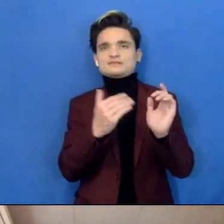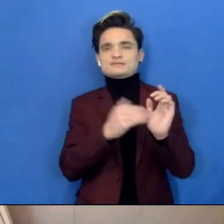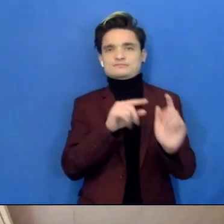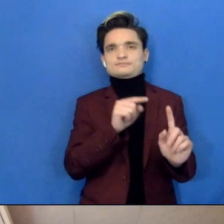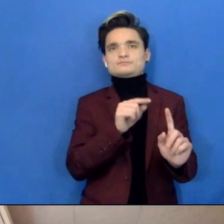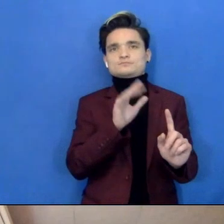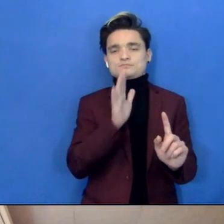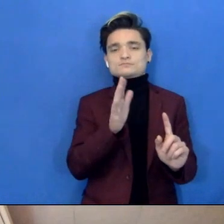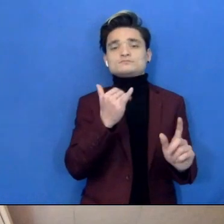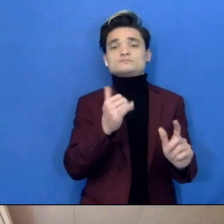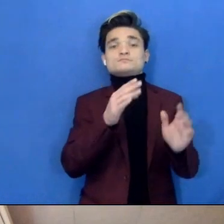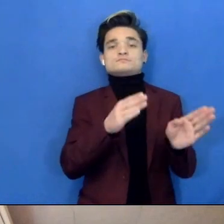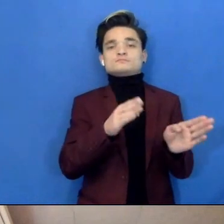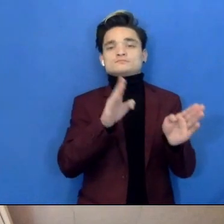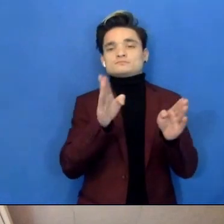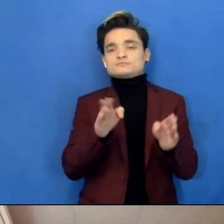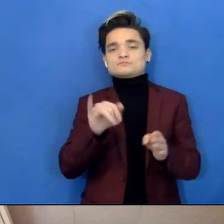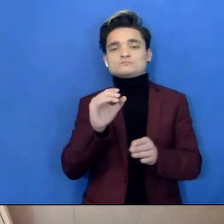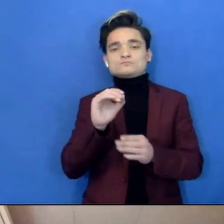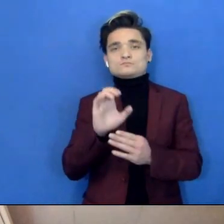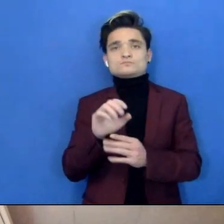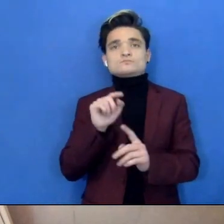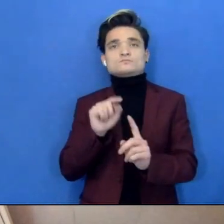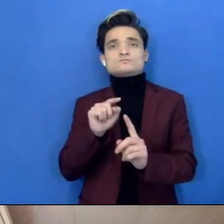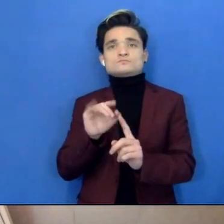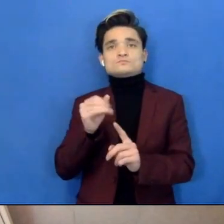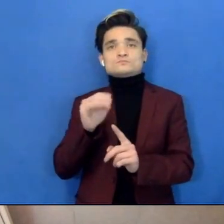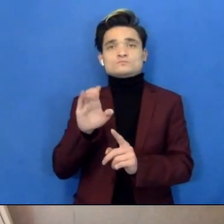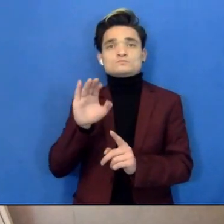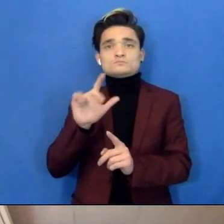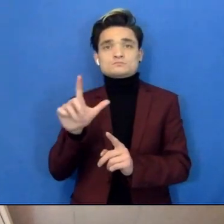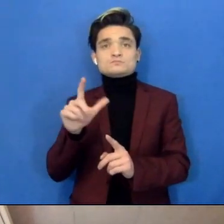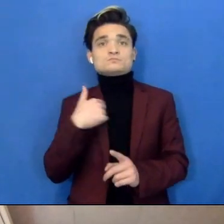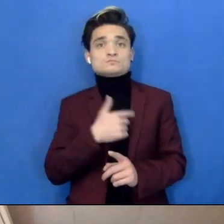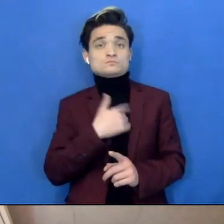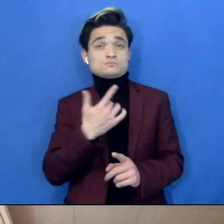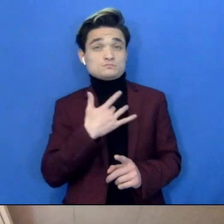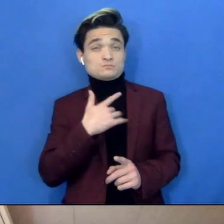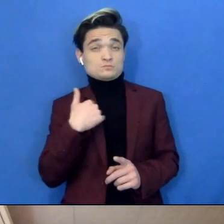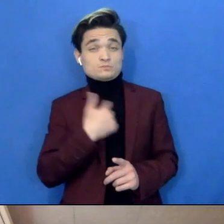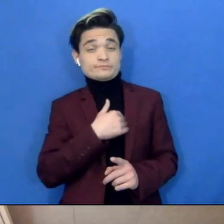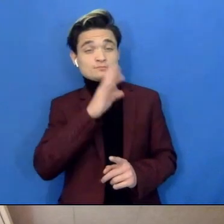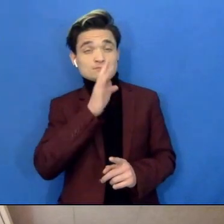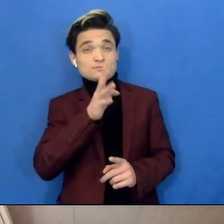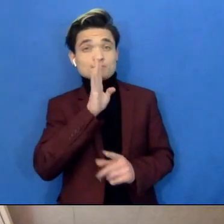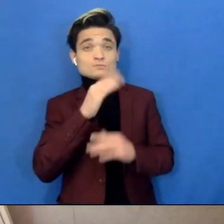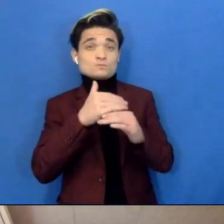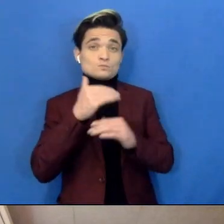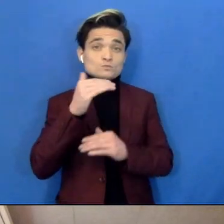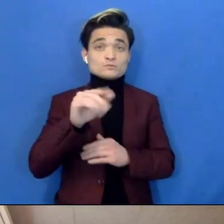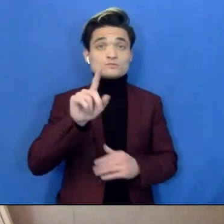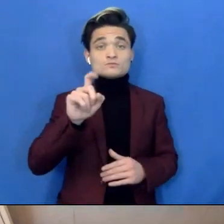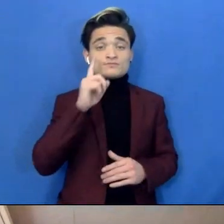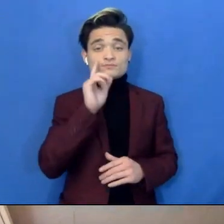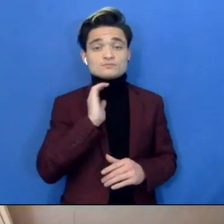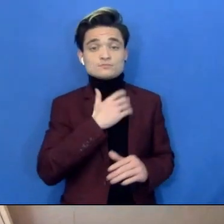we talk too much as to introduce our character, to present our characters, to portray our characters?